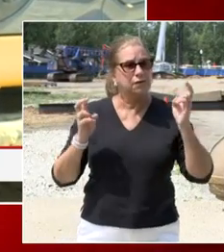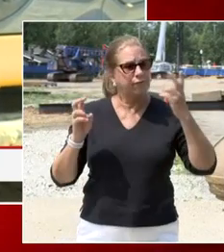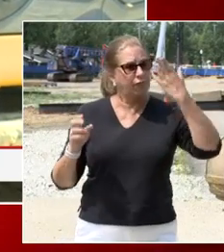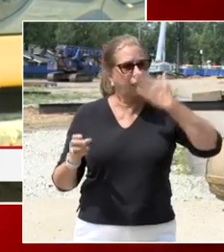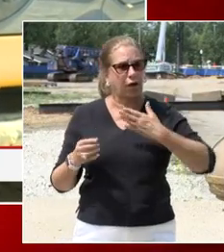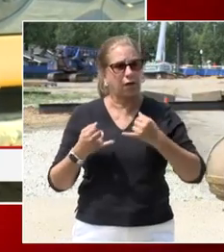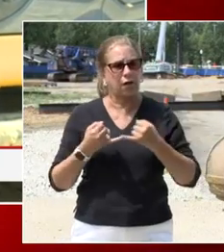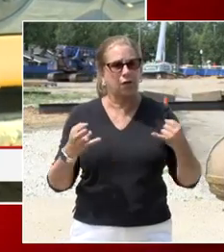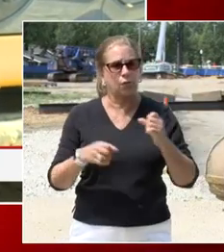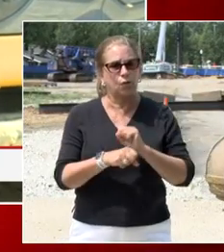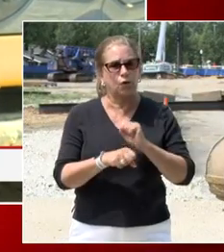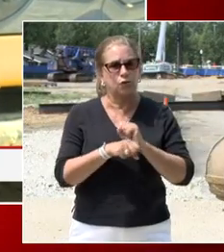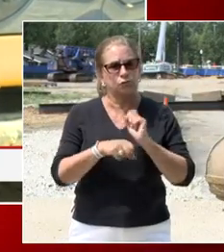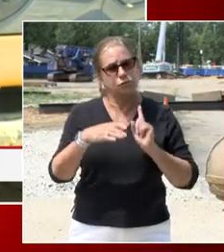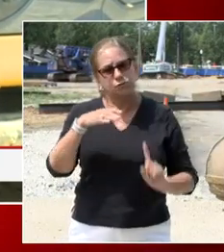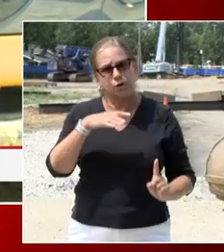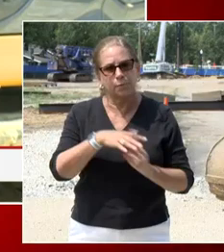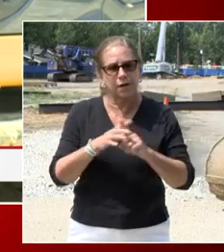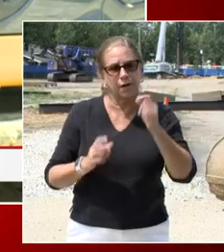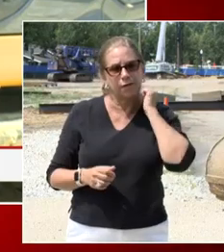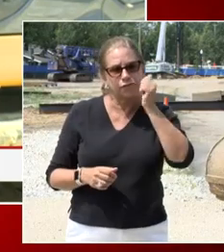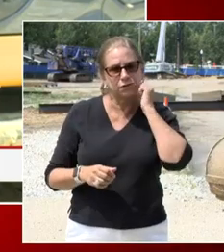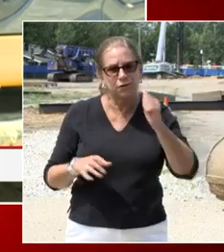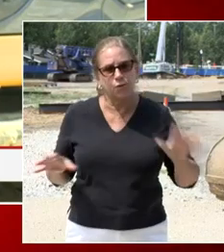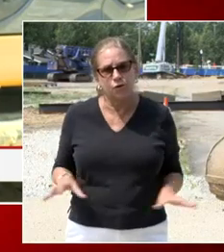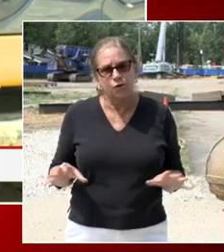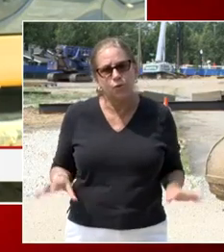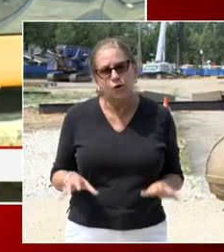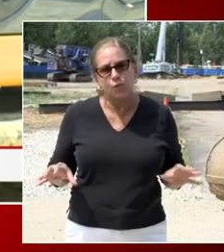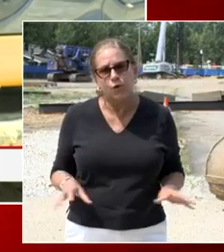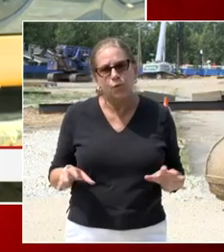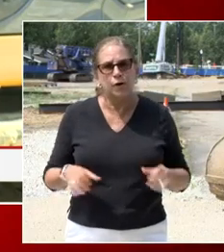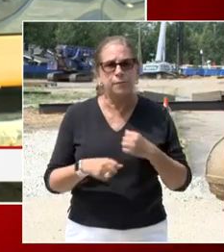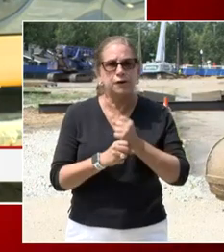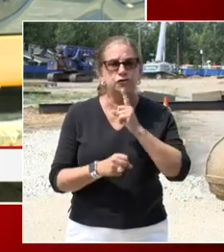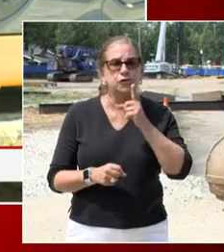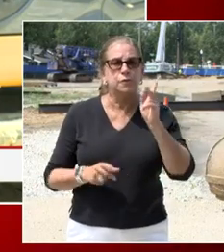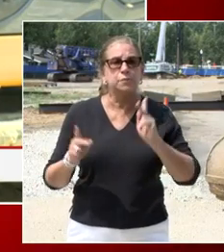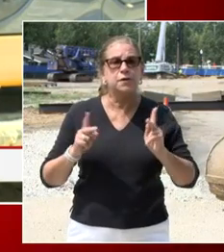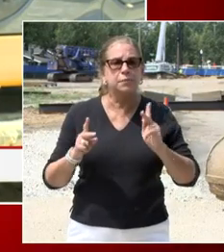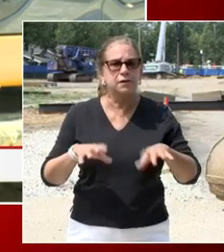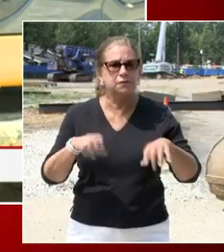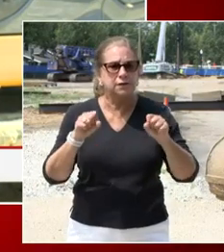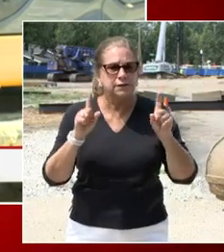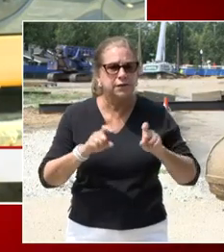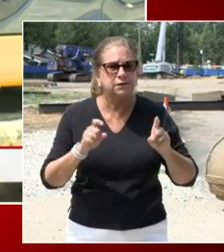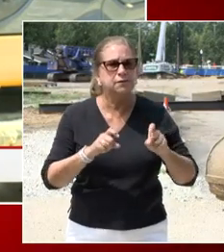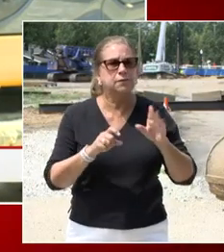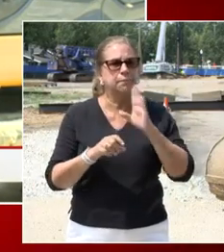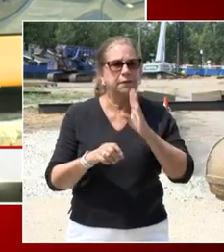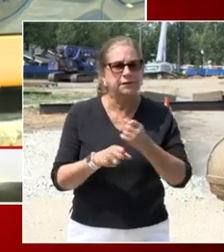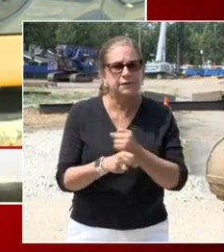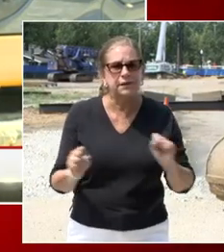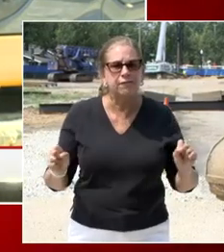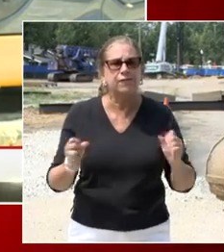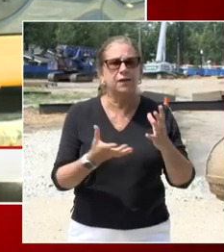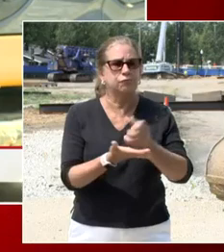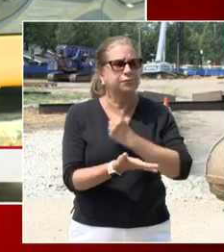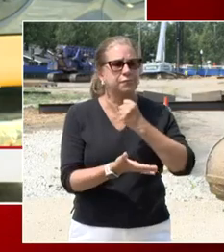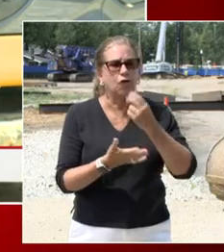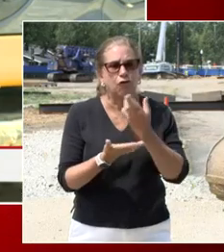in person, making sure that people got tested, got connected to resources, and are